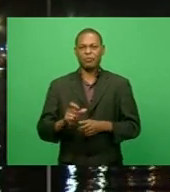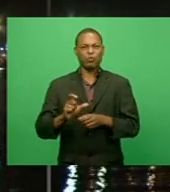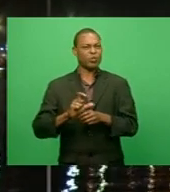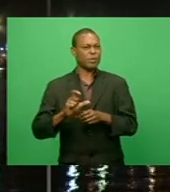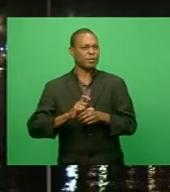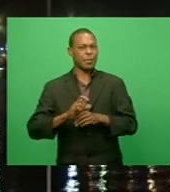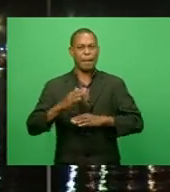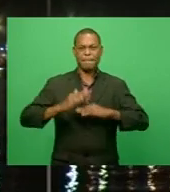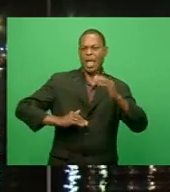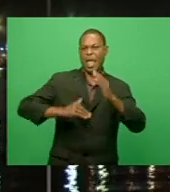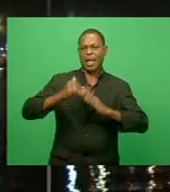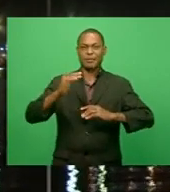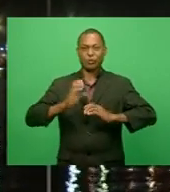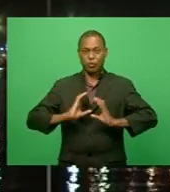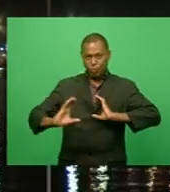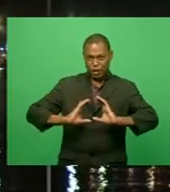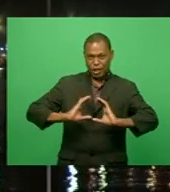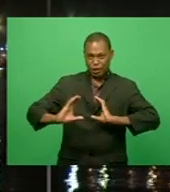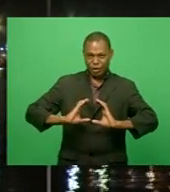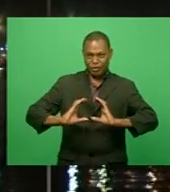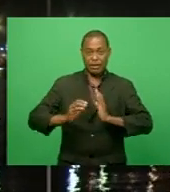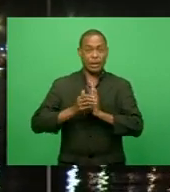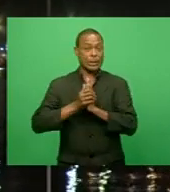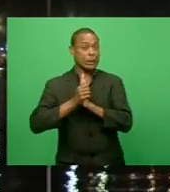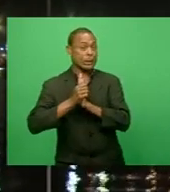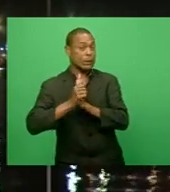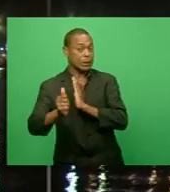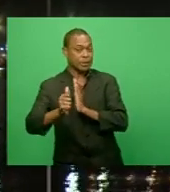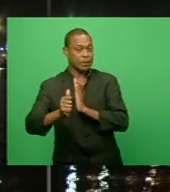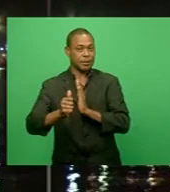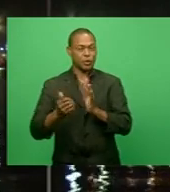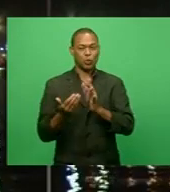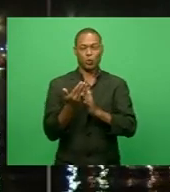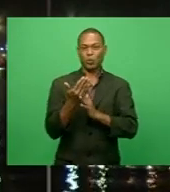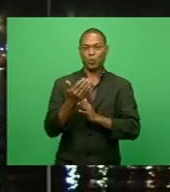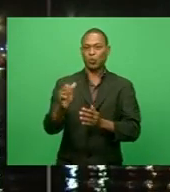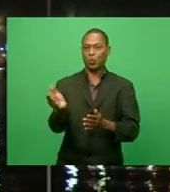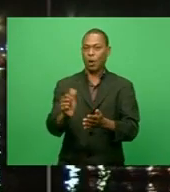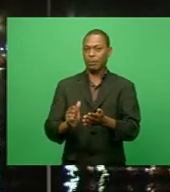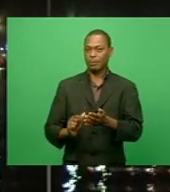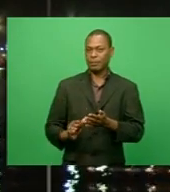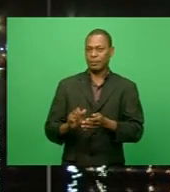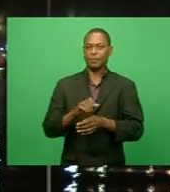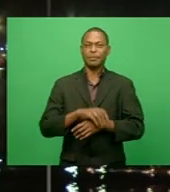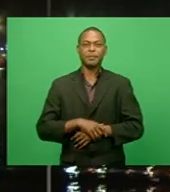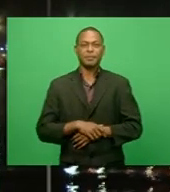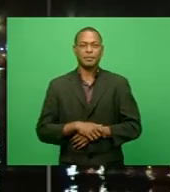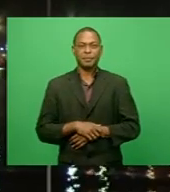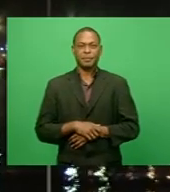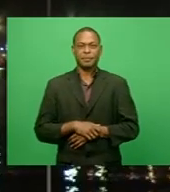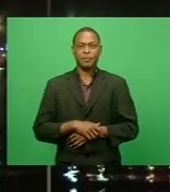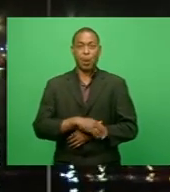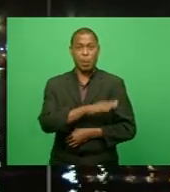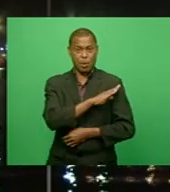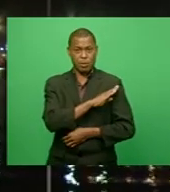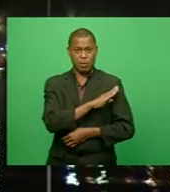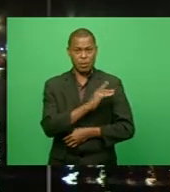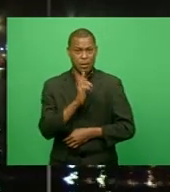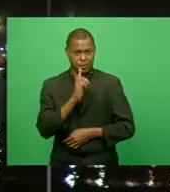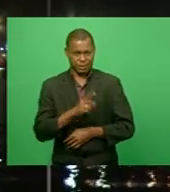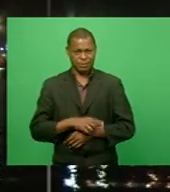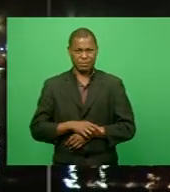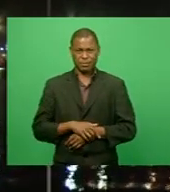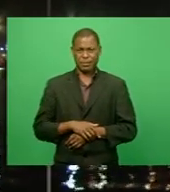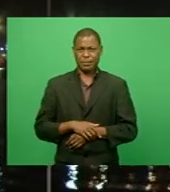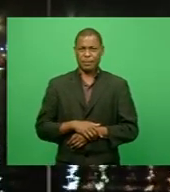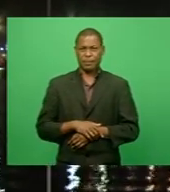their communication and coordination skills through art. Apenisa Wangarandovu reports Bainimarama says such an event